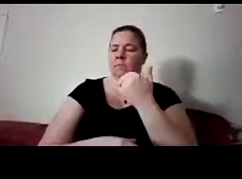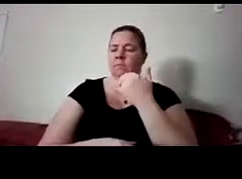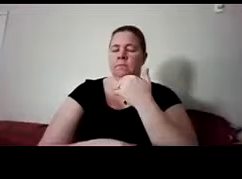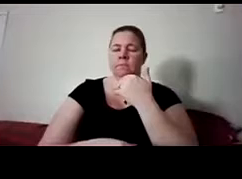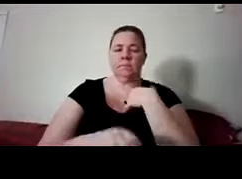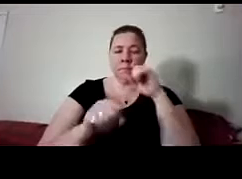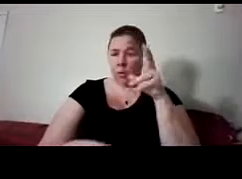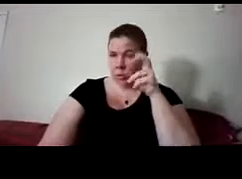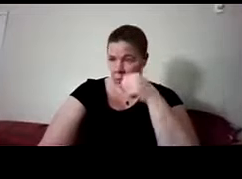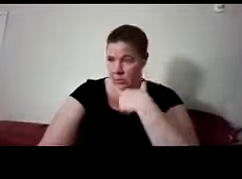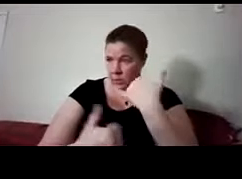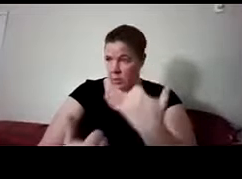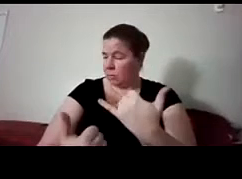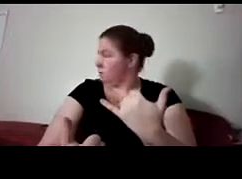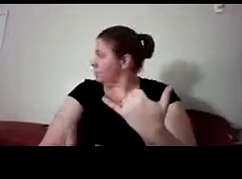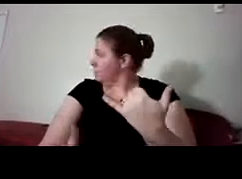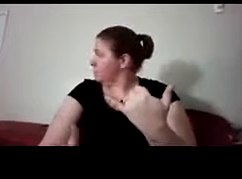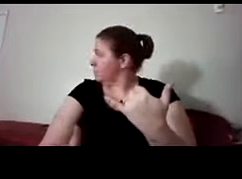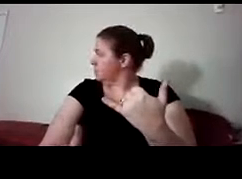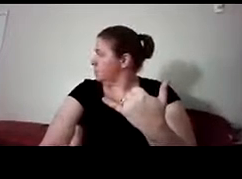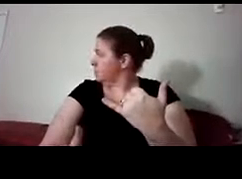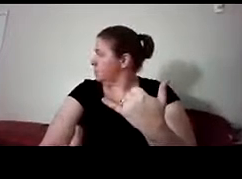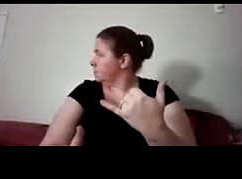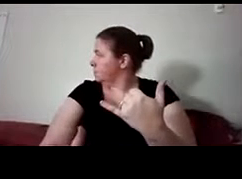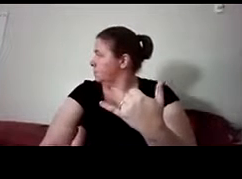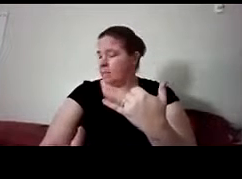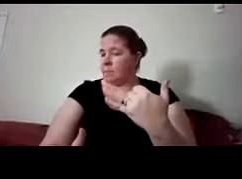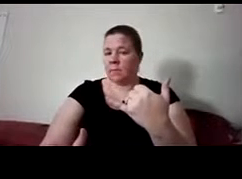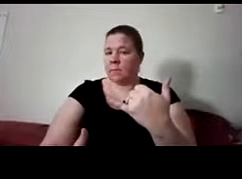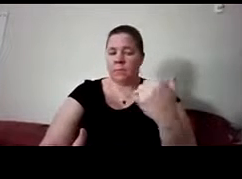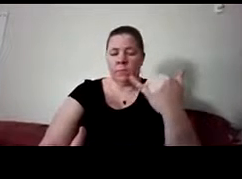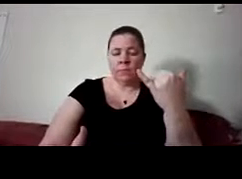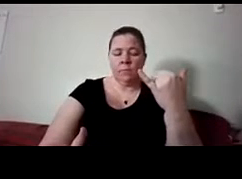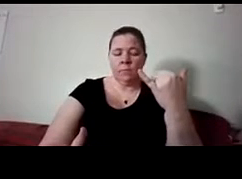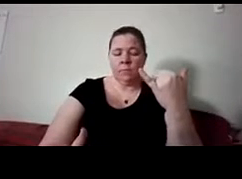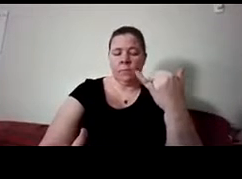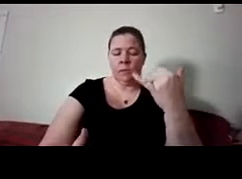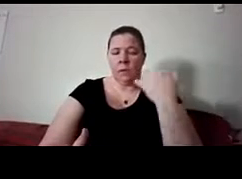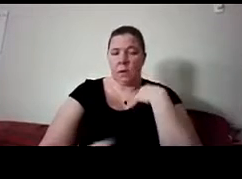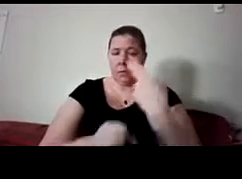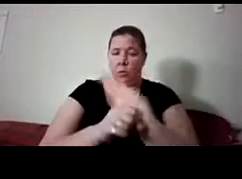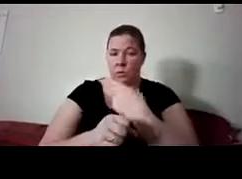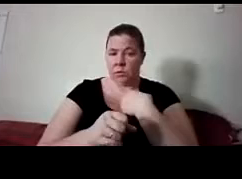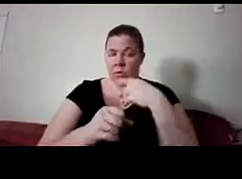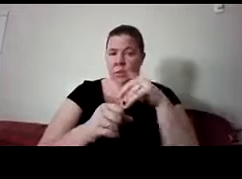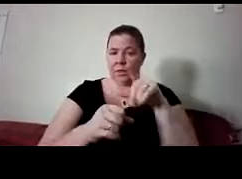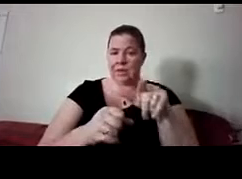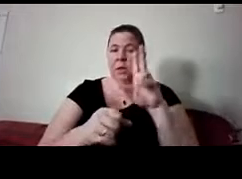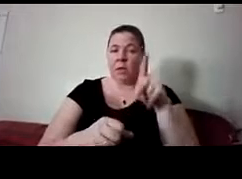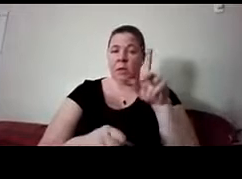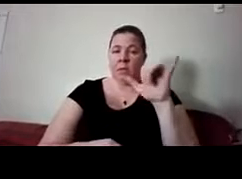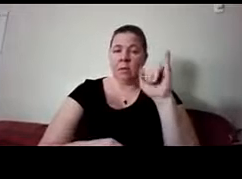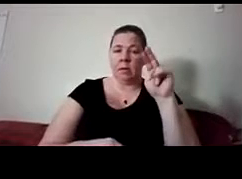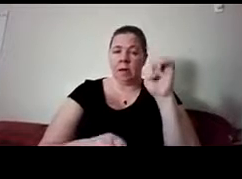you hear me now? Yes, sir. Go ahead. Anyway, can I use this language? My upline have given me